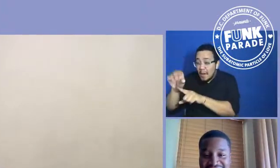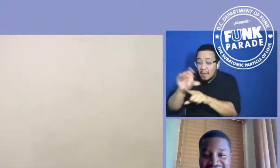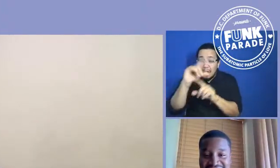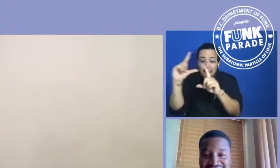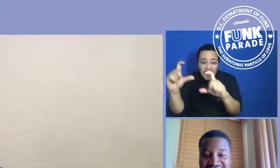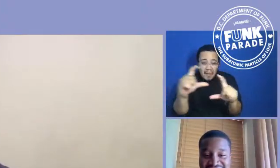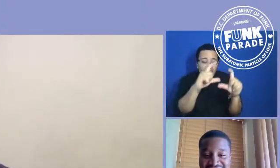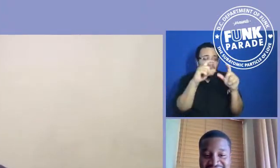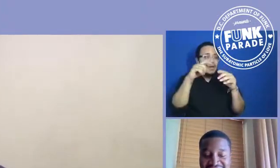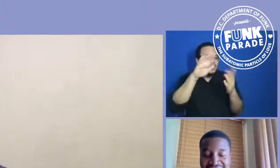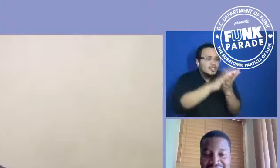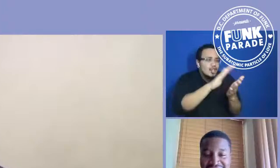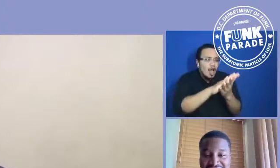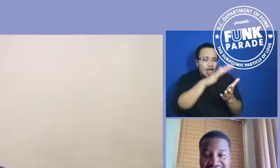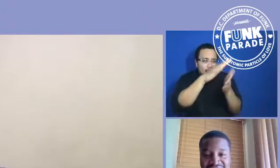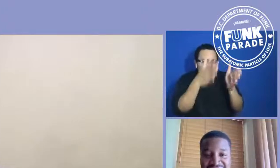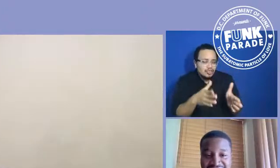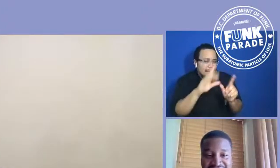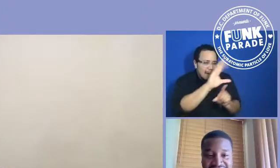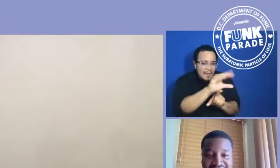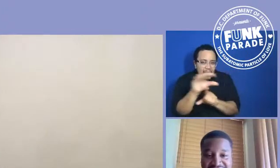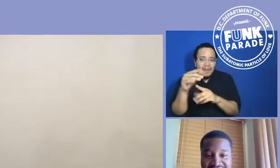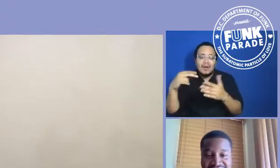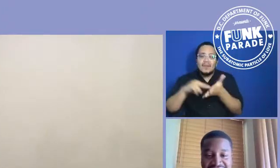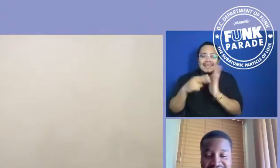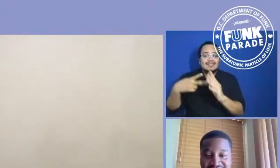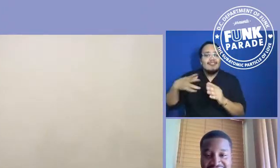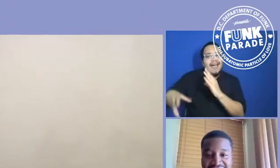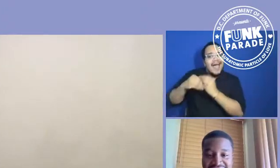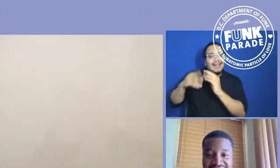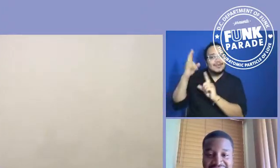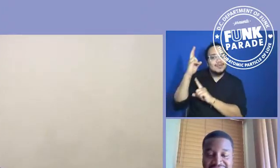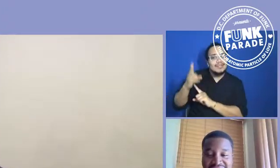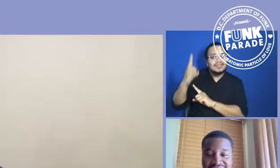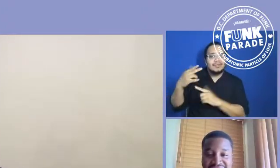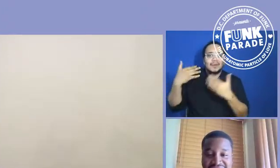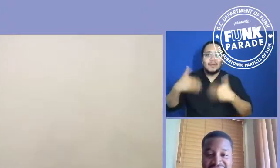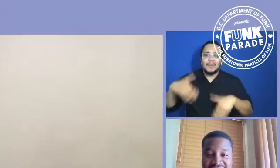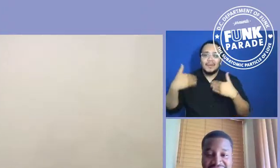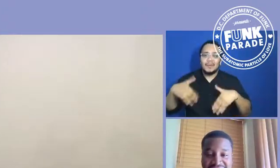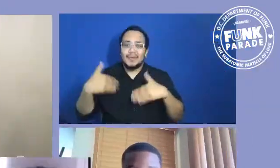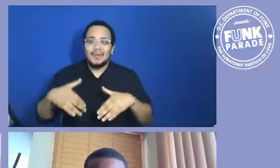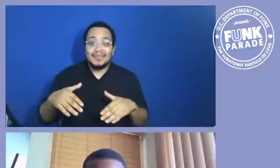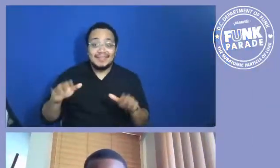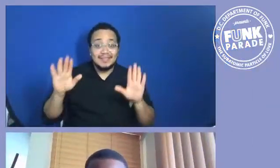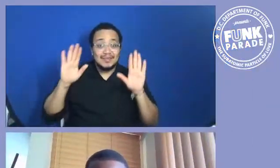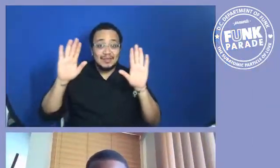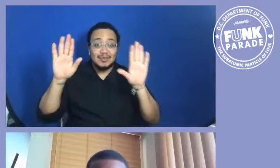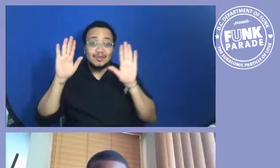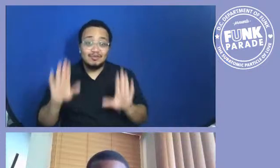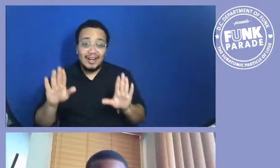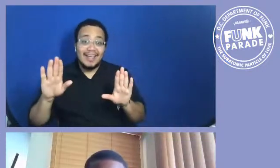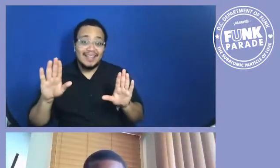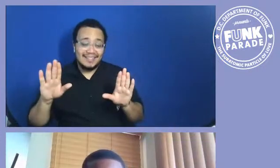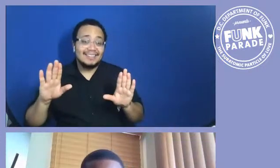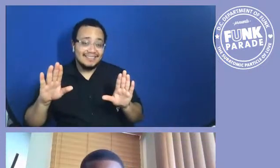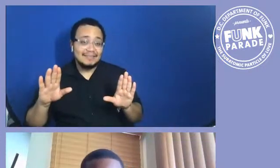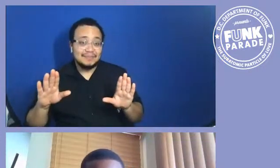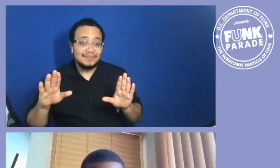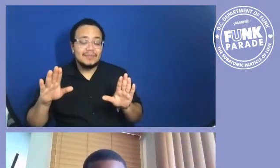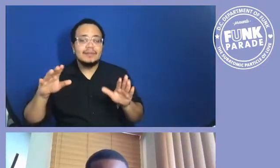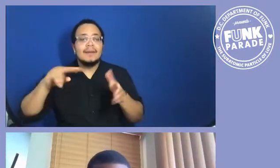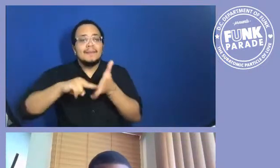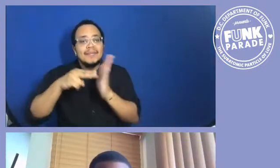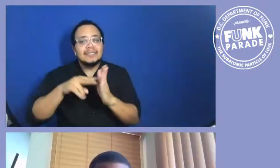trove of the continuum. This is a very good continuum. Because what it means, you got purpose.